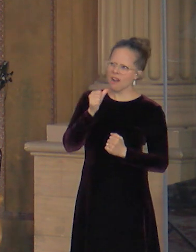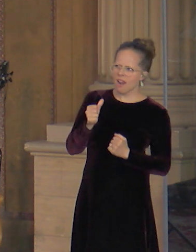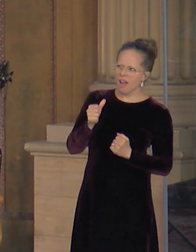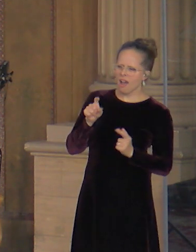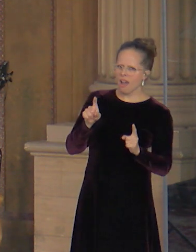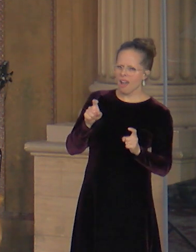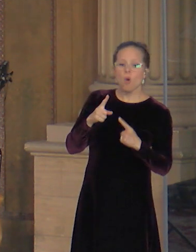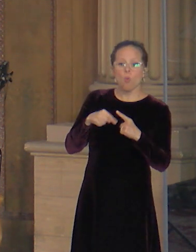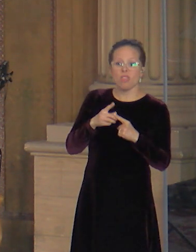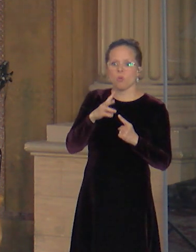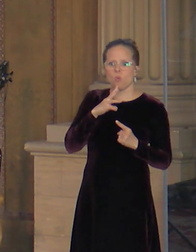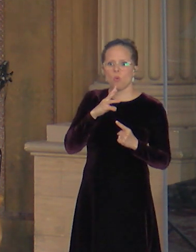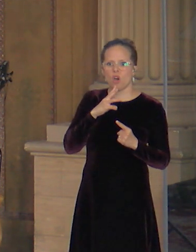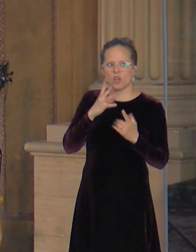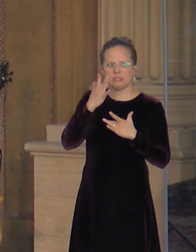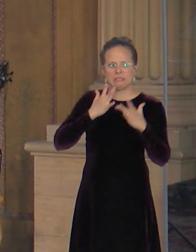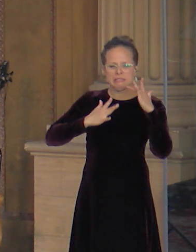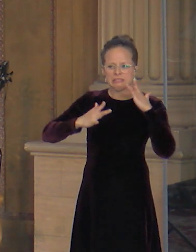no water